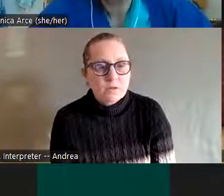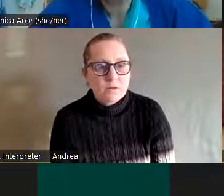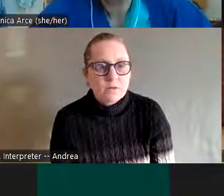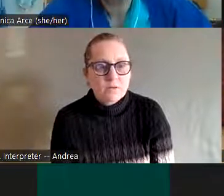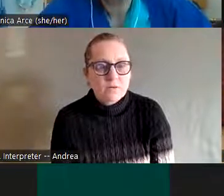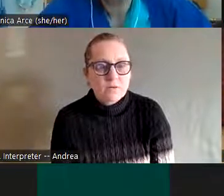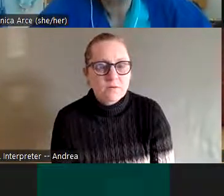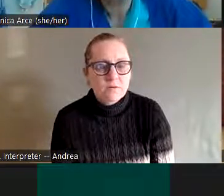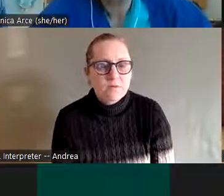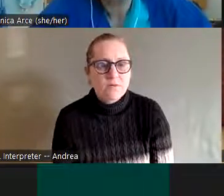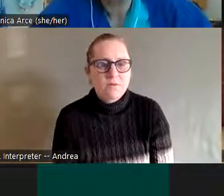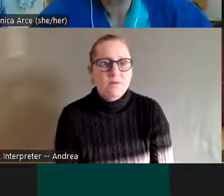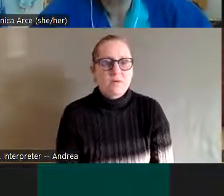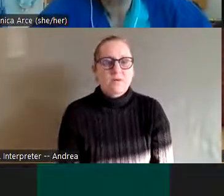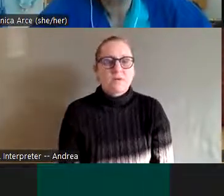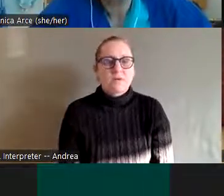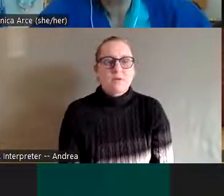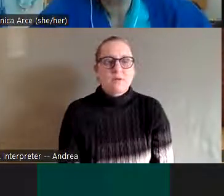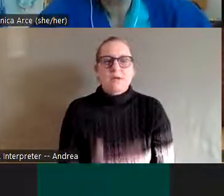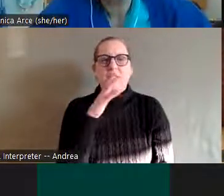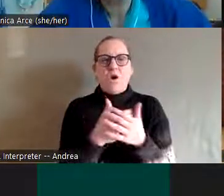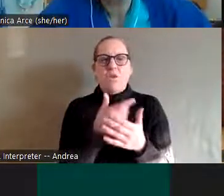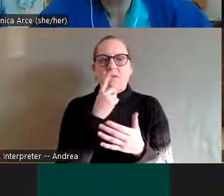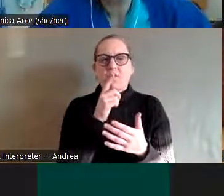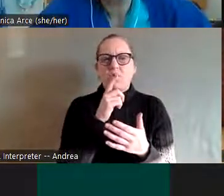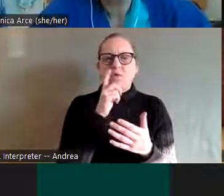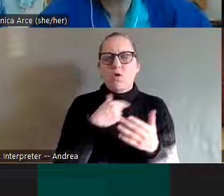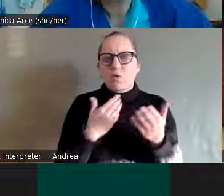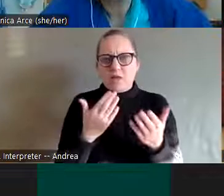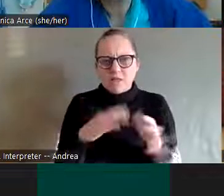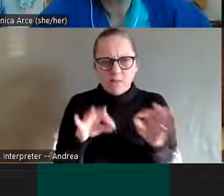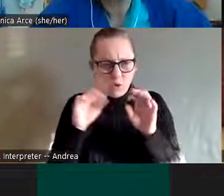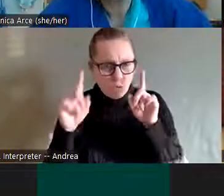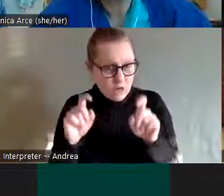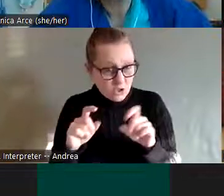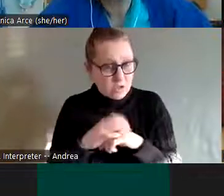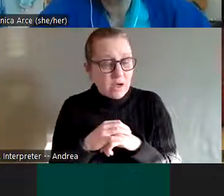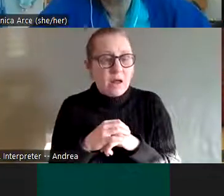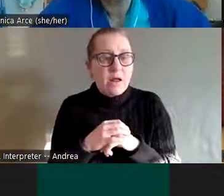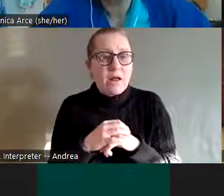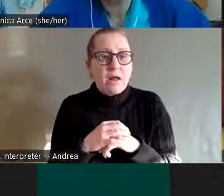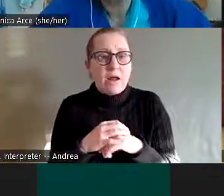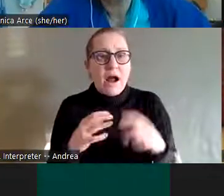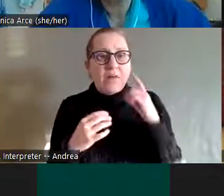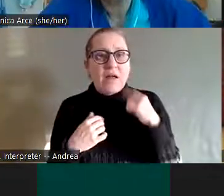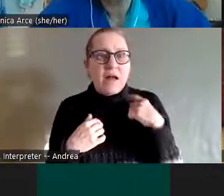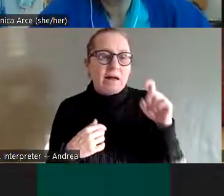Yeah, I thank you all for raising these really important questions. And I think I need to